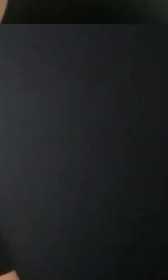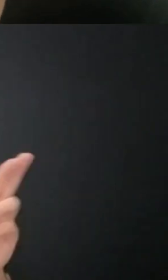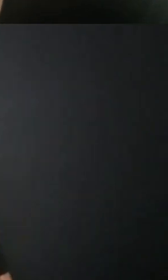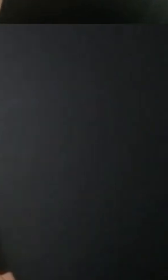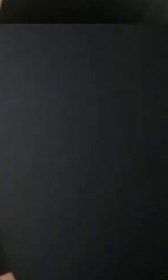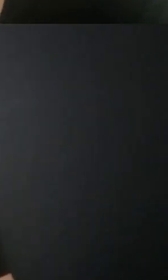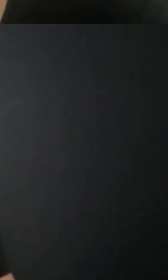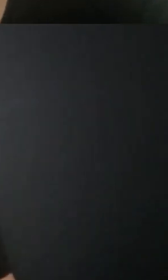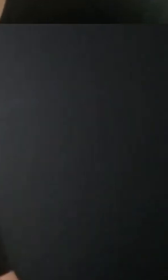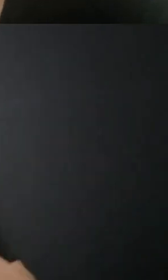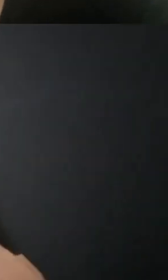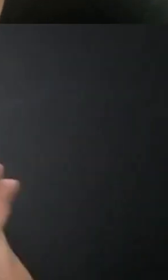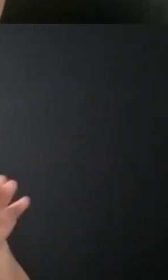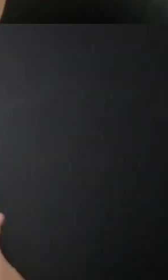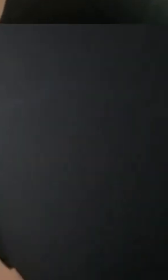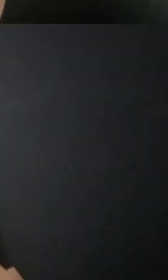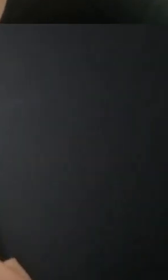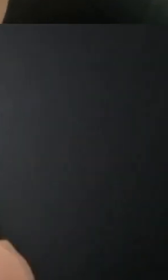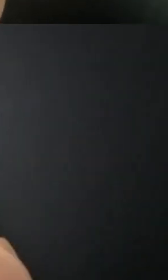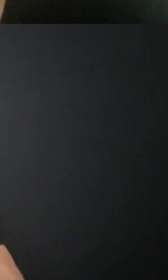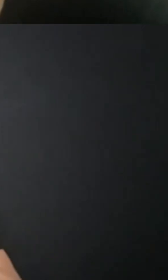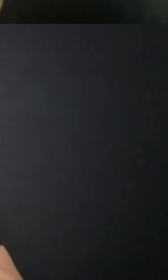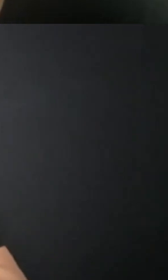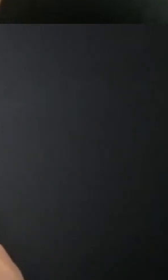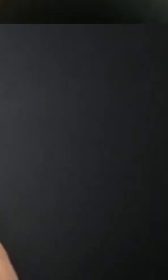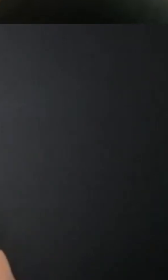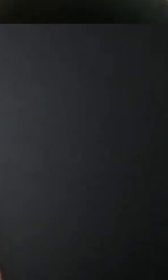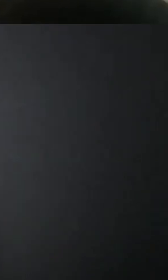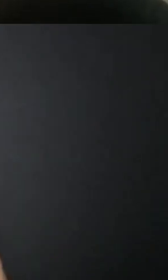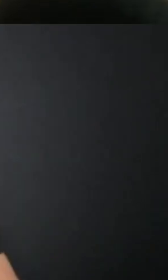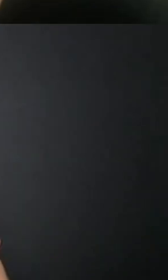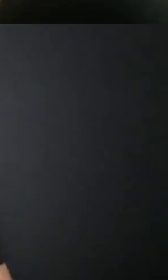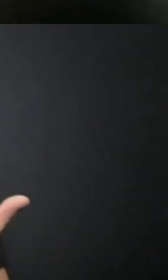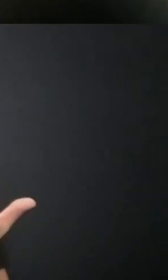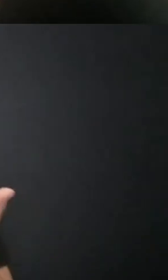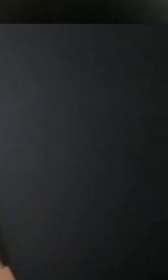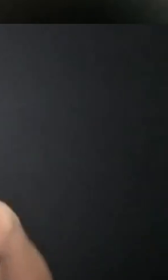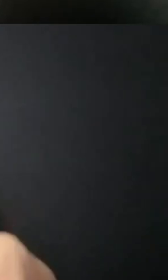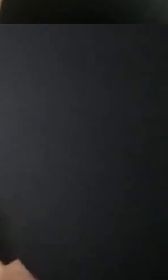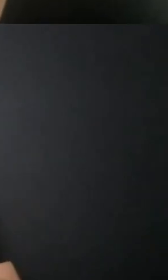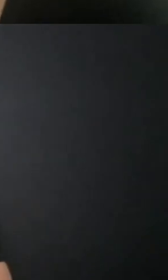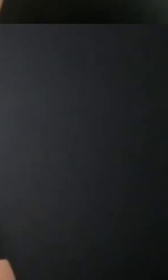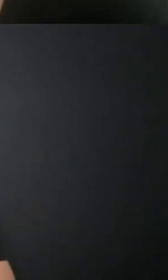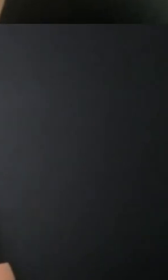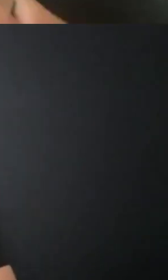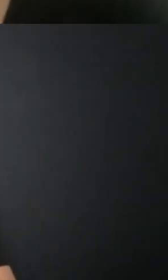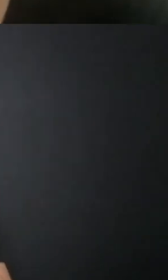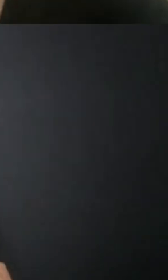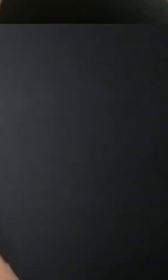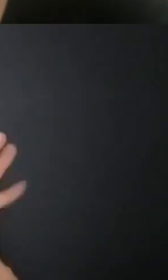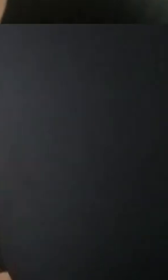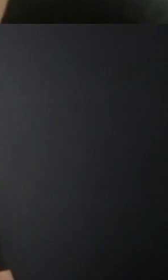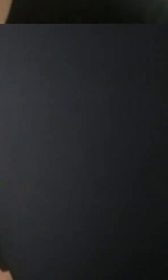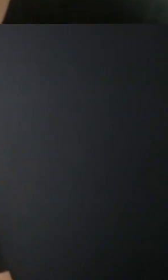don't complete anything or mark it as complete, because wait until lecture to go through it and see if you need to change your answers, things like that. You